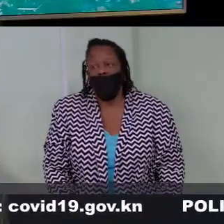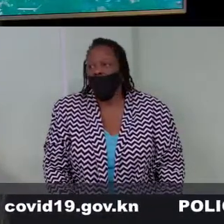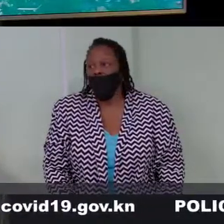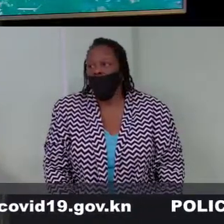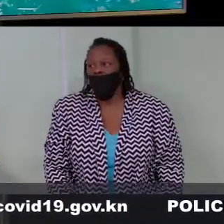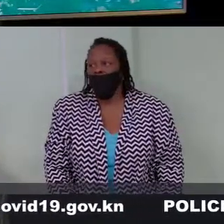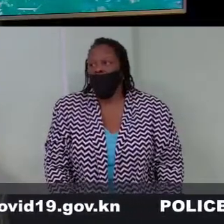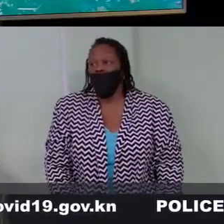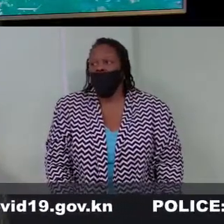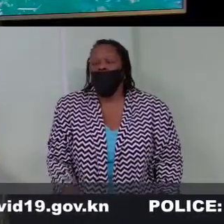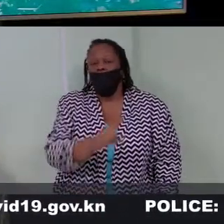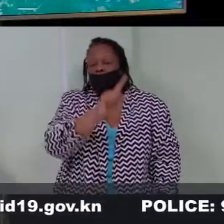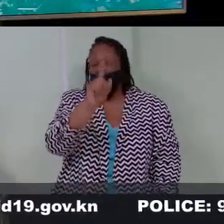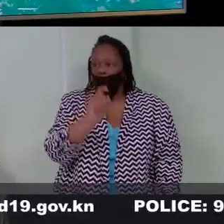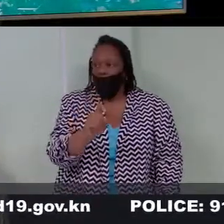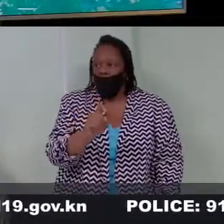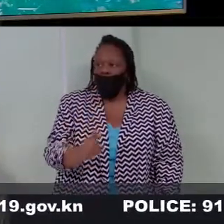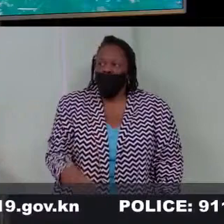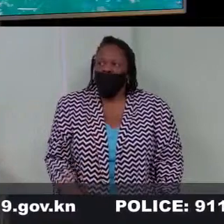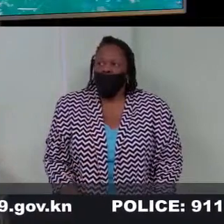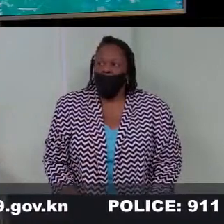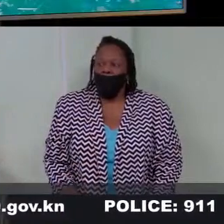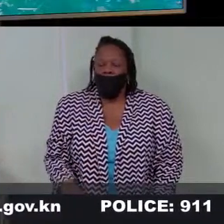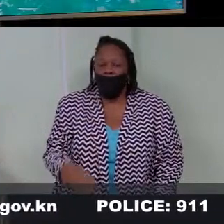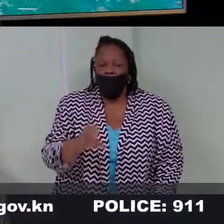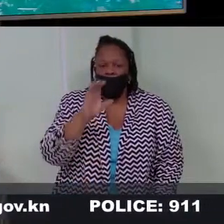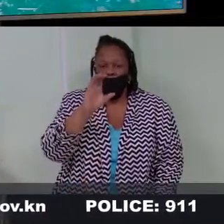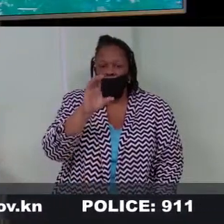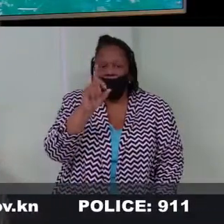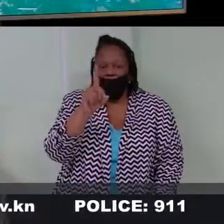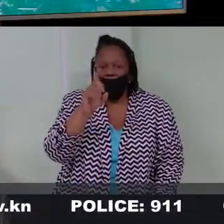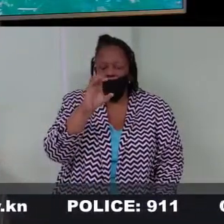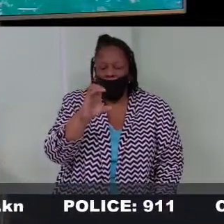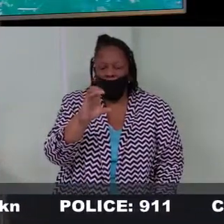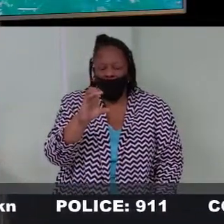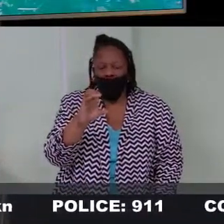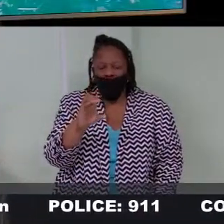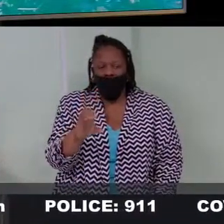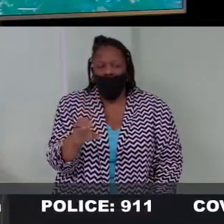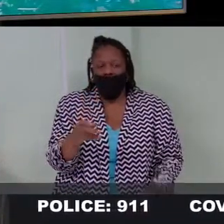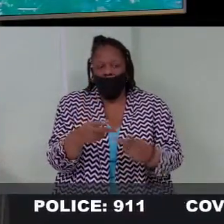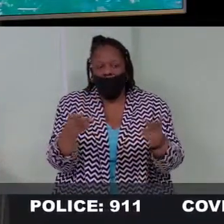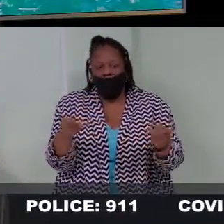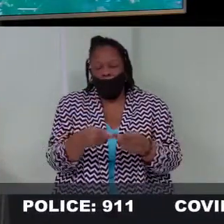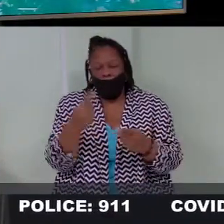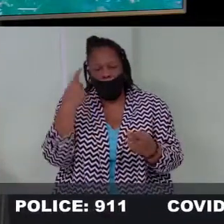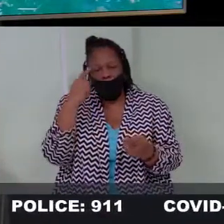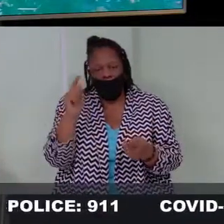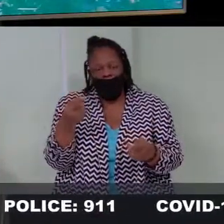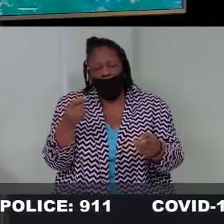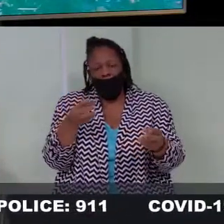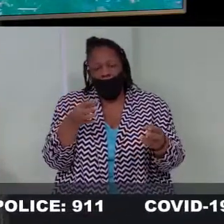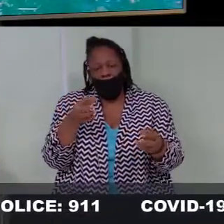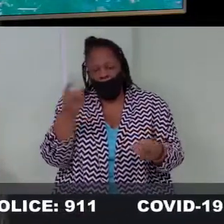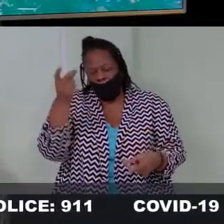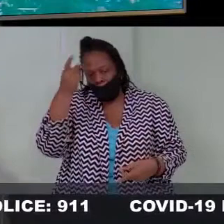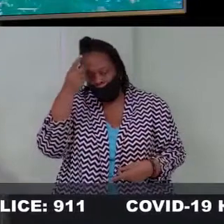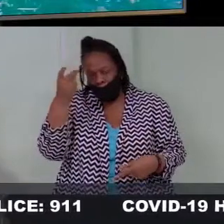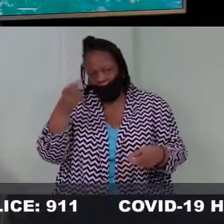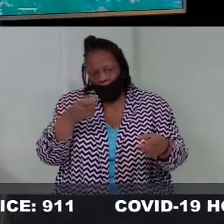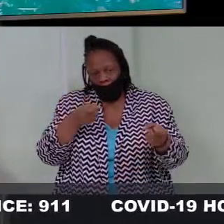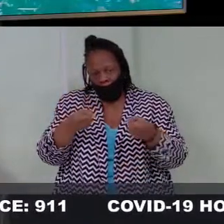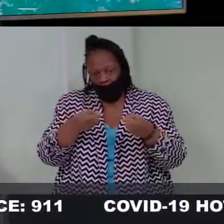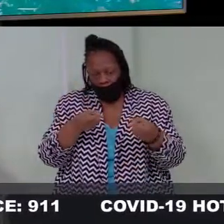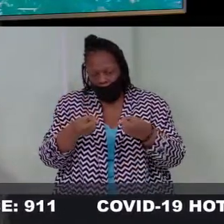According to the CDC, Center for Disease Control, or Centers